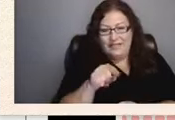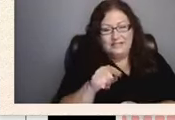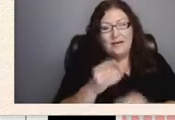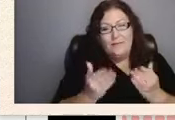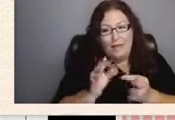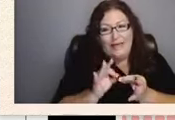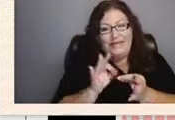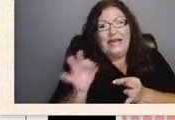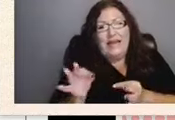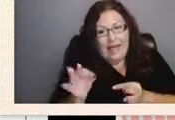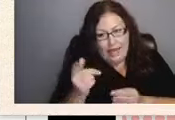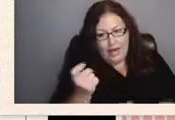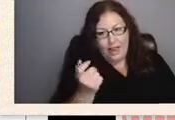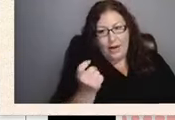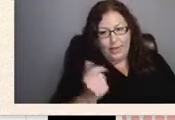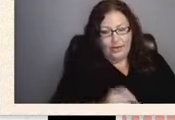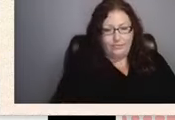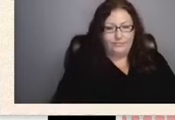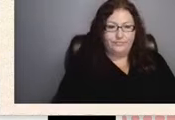bit.